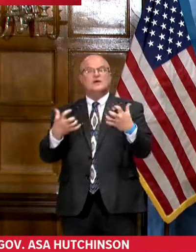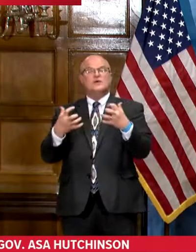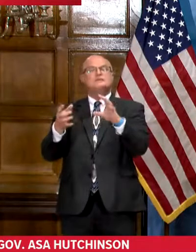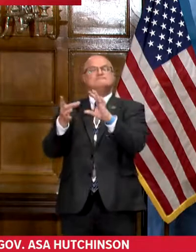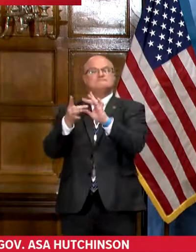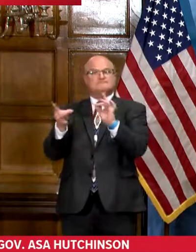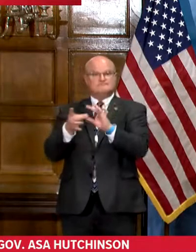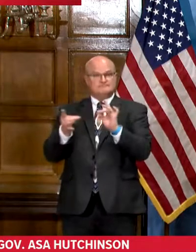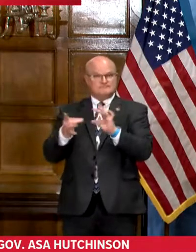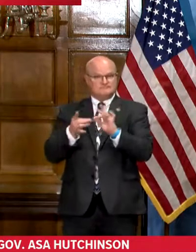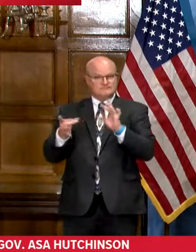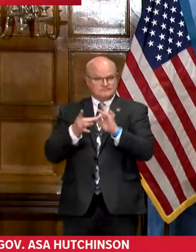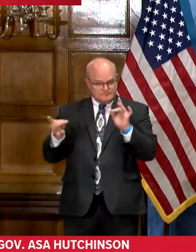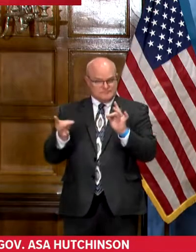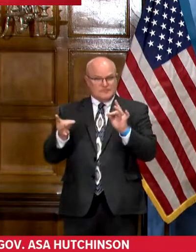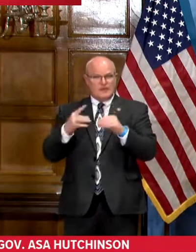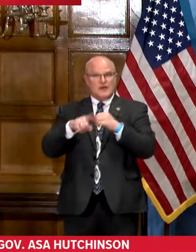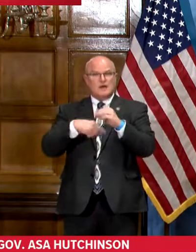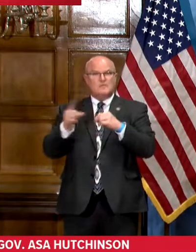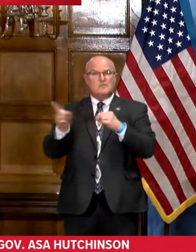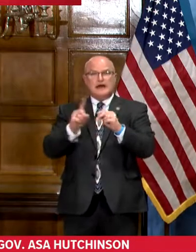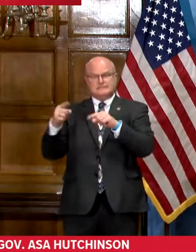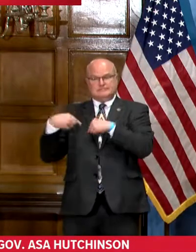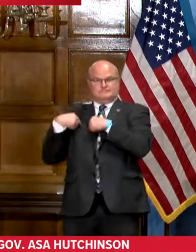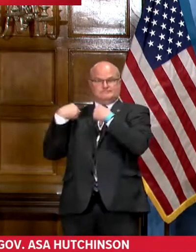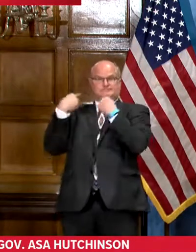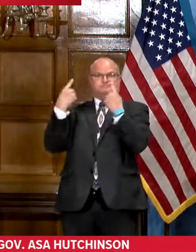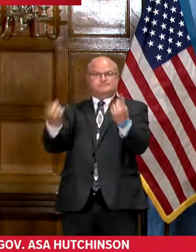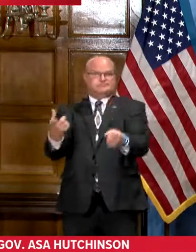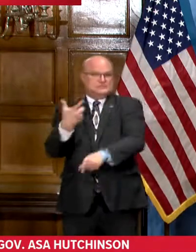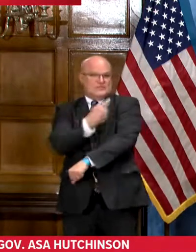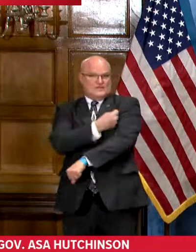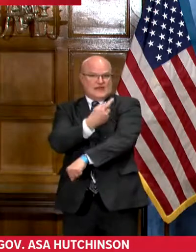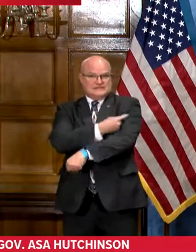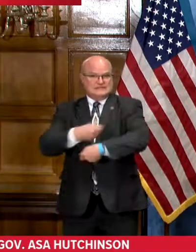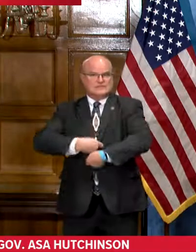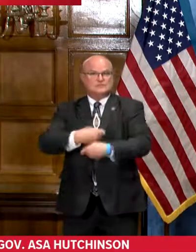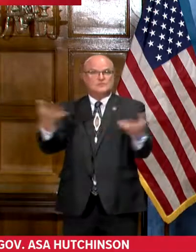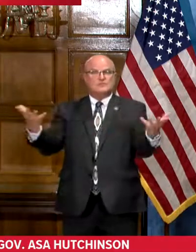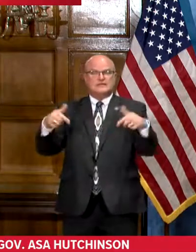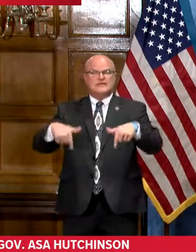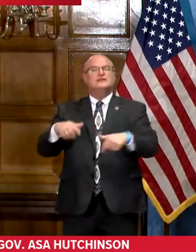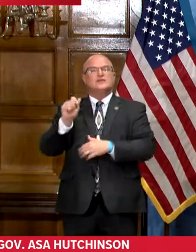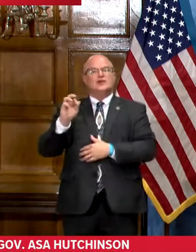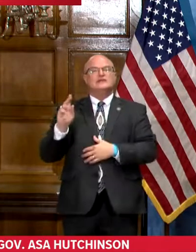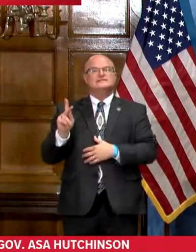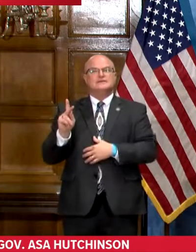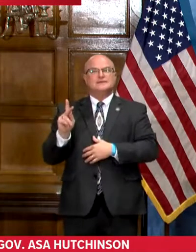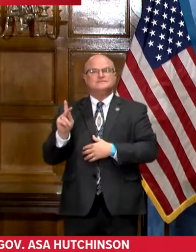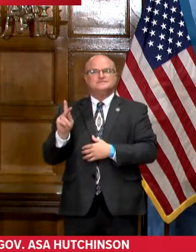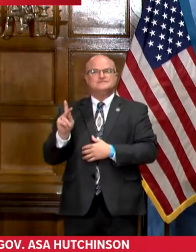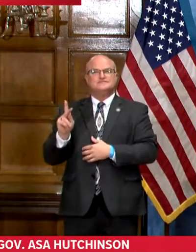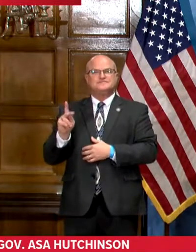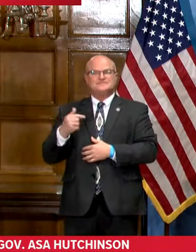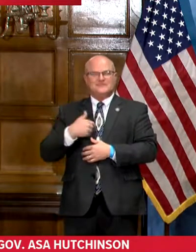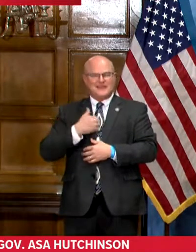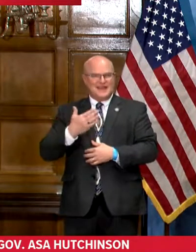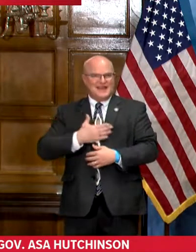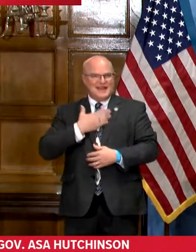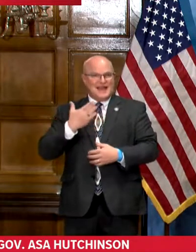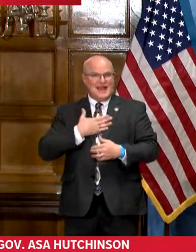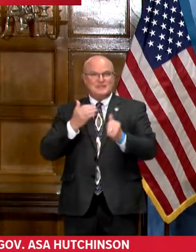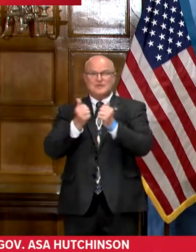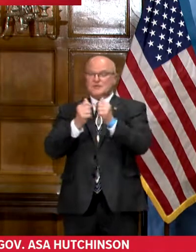make some observations about where we are in our vaccine distribution in Arkansas. I'm pleased